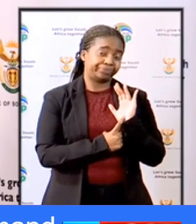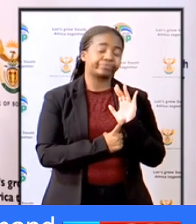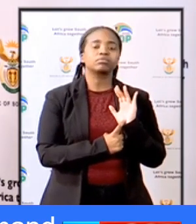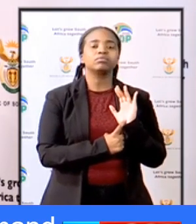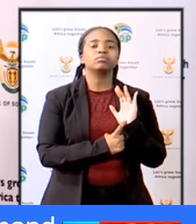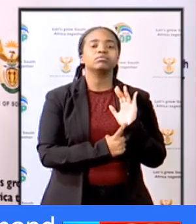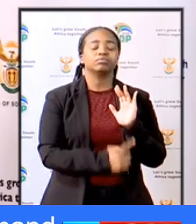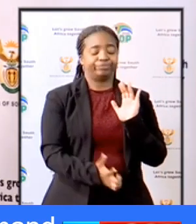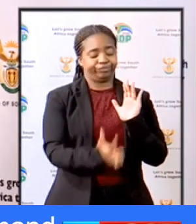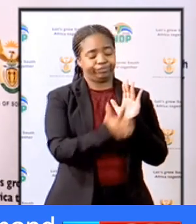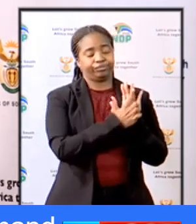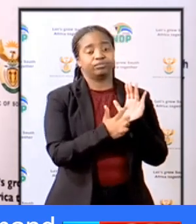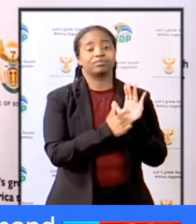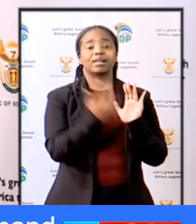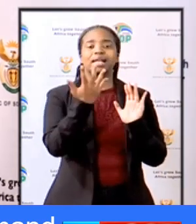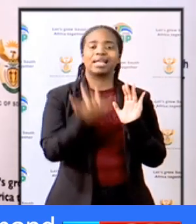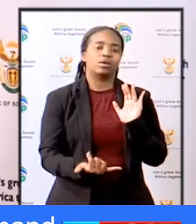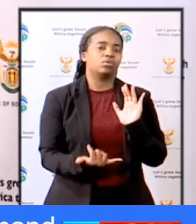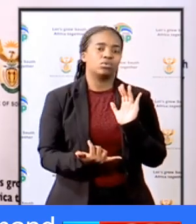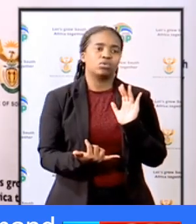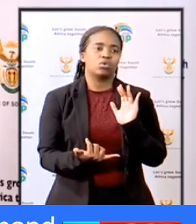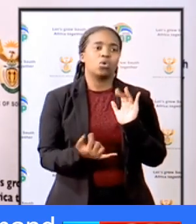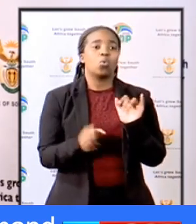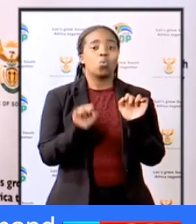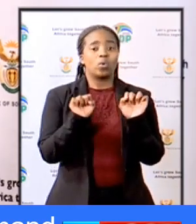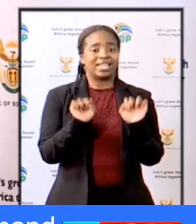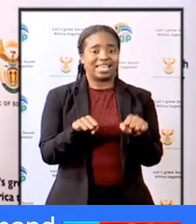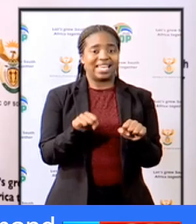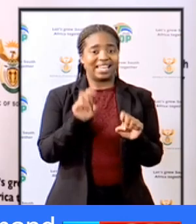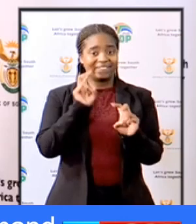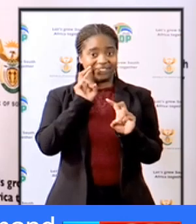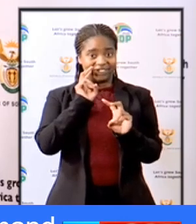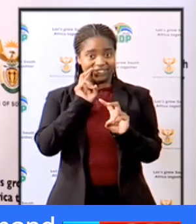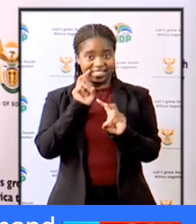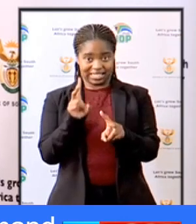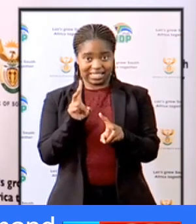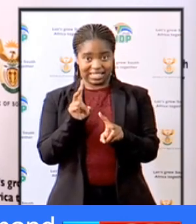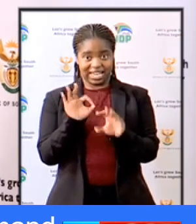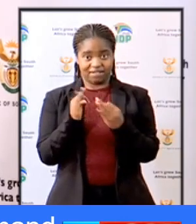now is that we can visit our families in the neighborhood.